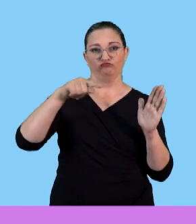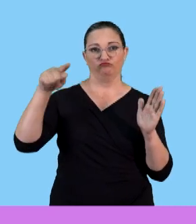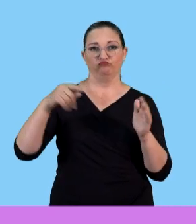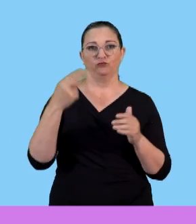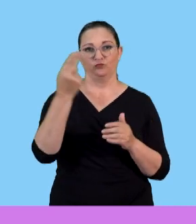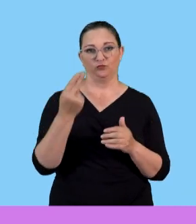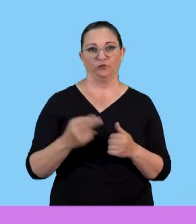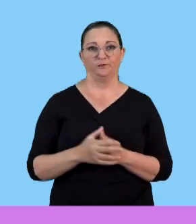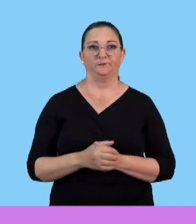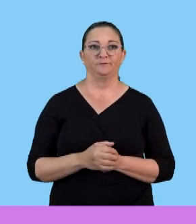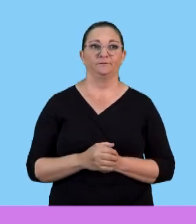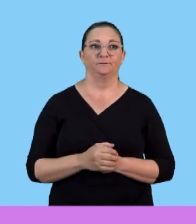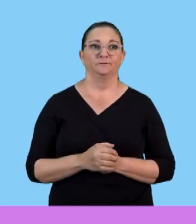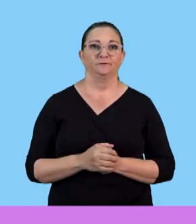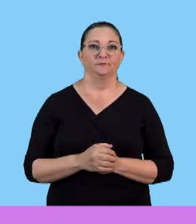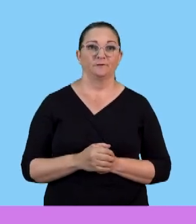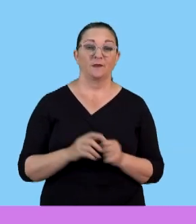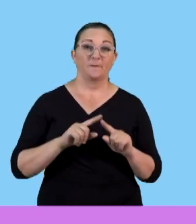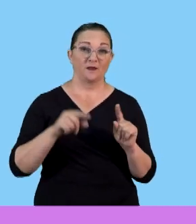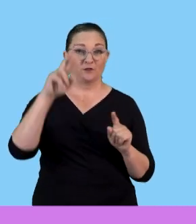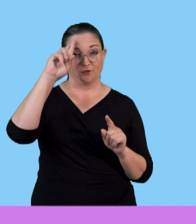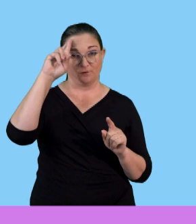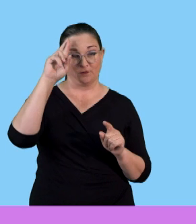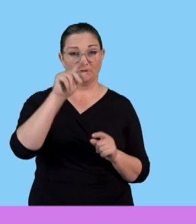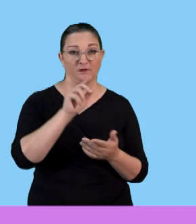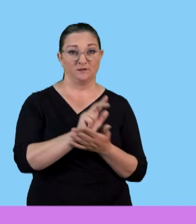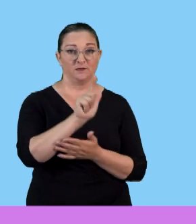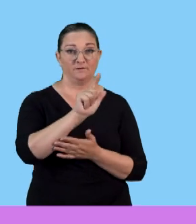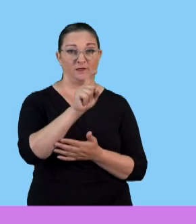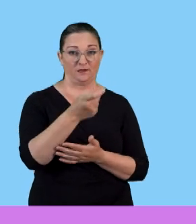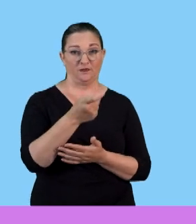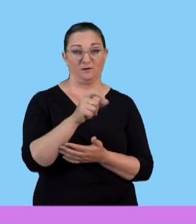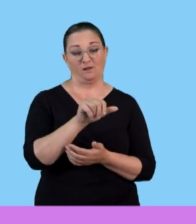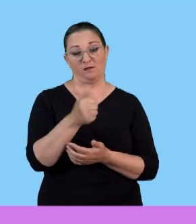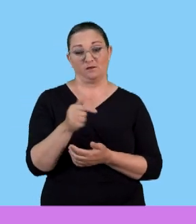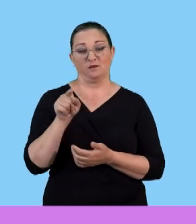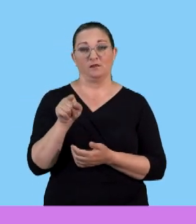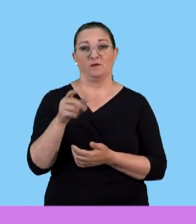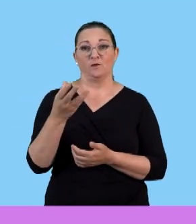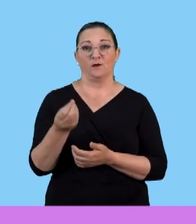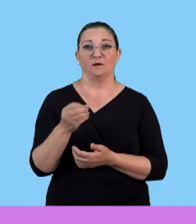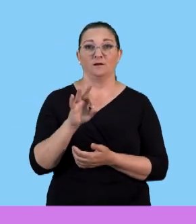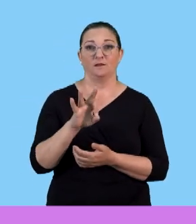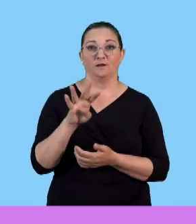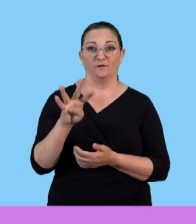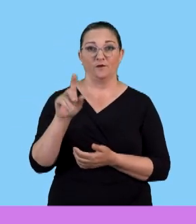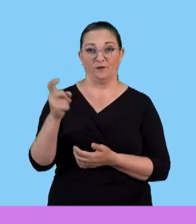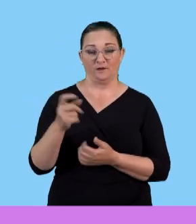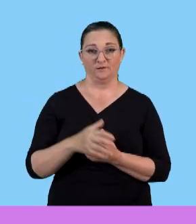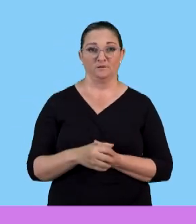graph. So here, remember we had 17,000, and here we had